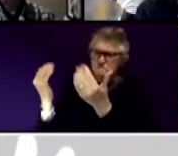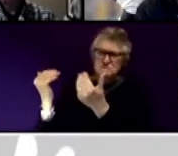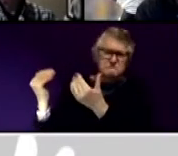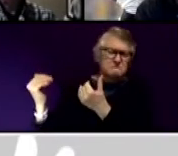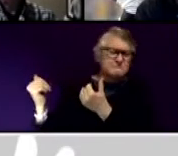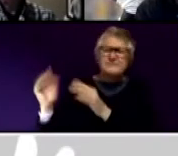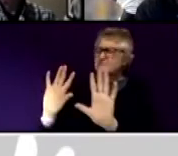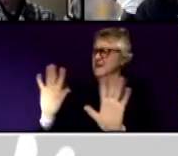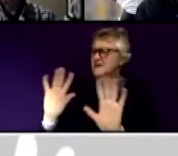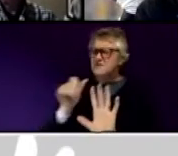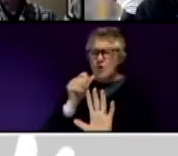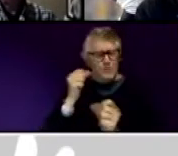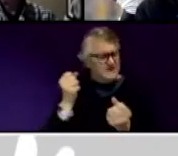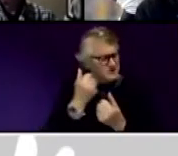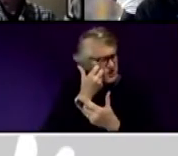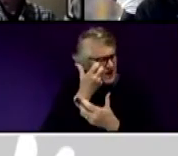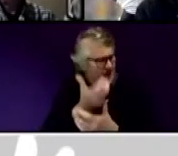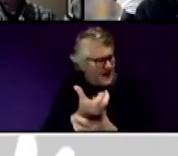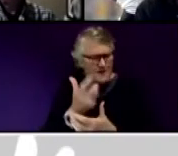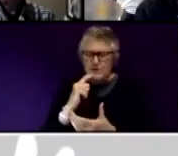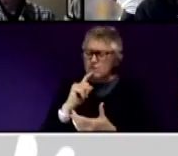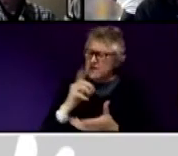We really welcome your input.